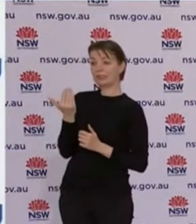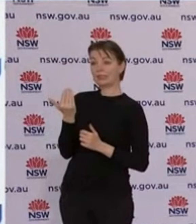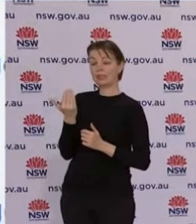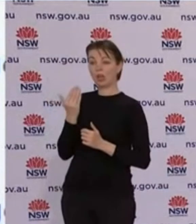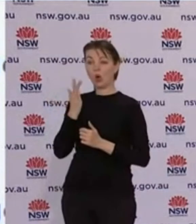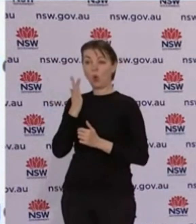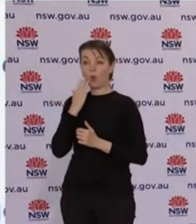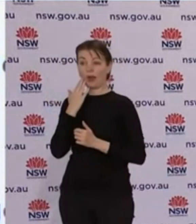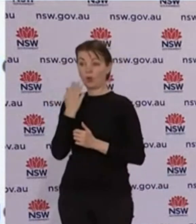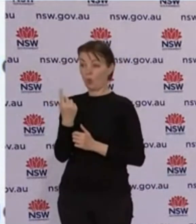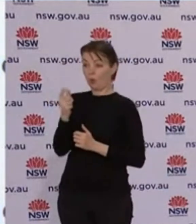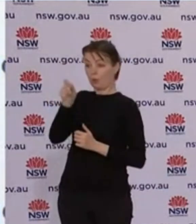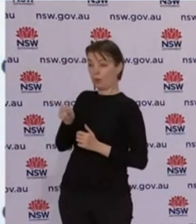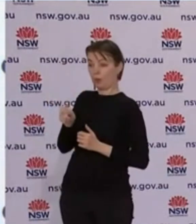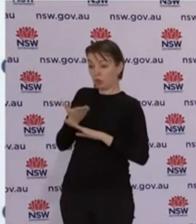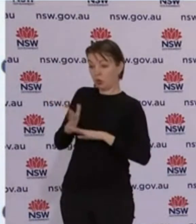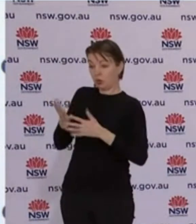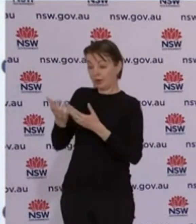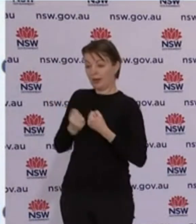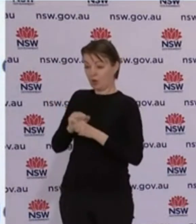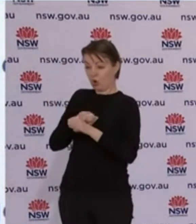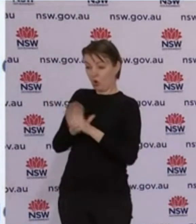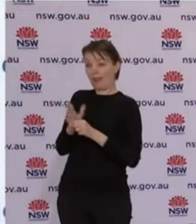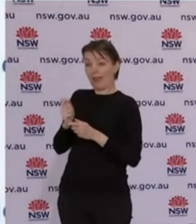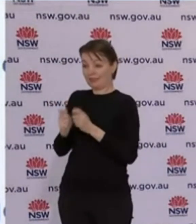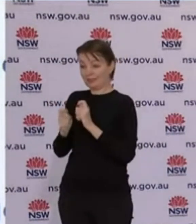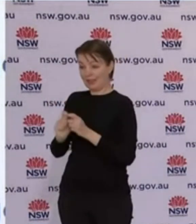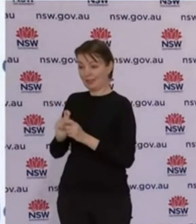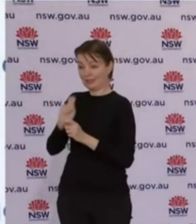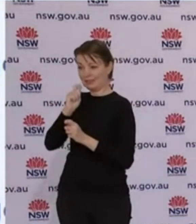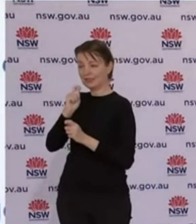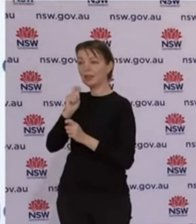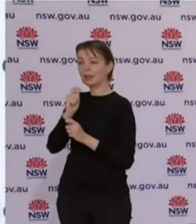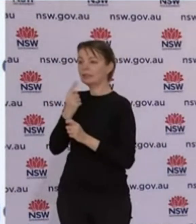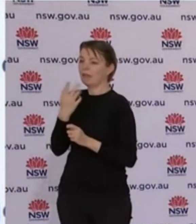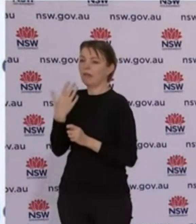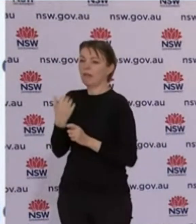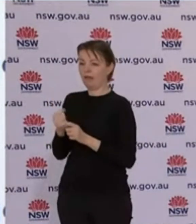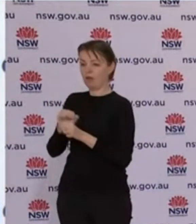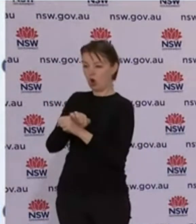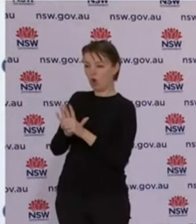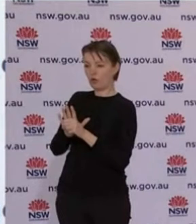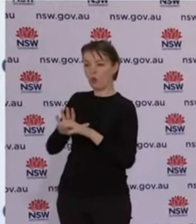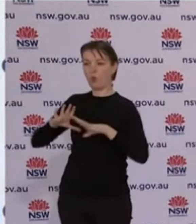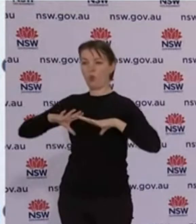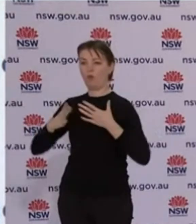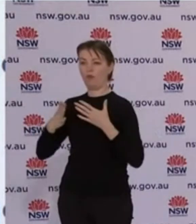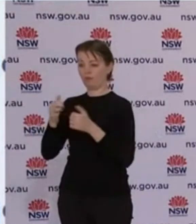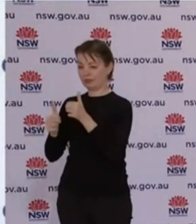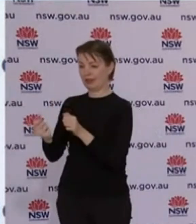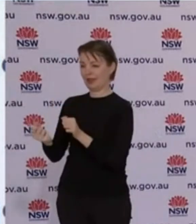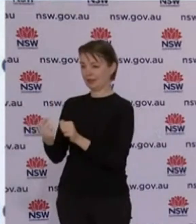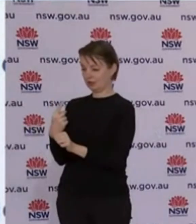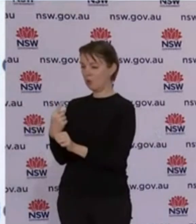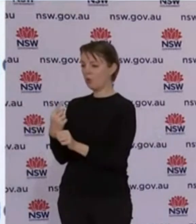whenever somebody tests positive to COVID-19, they receive an automated text message that advises them of